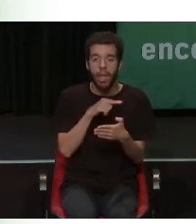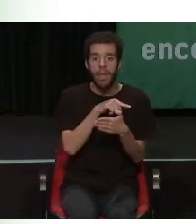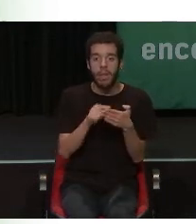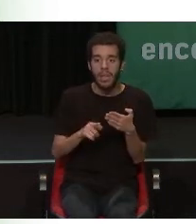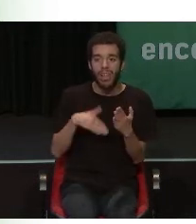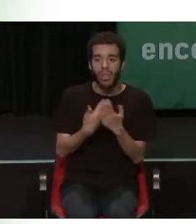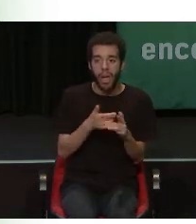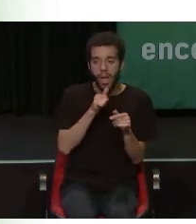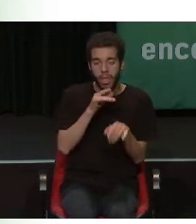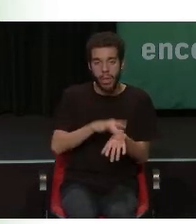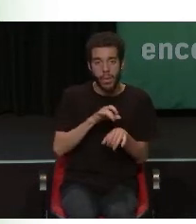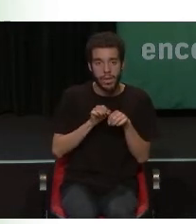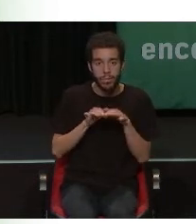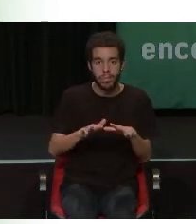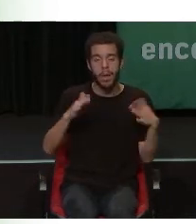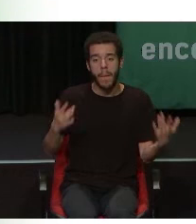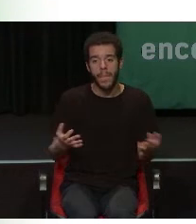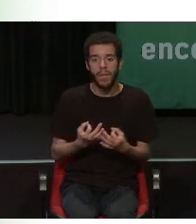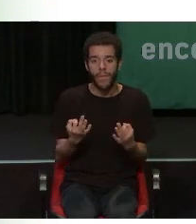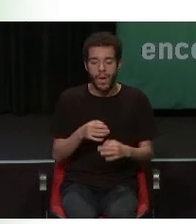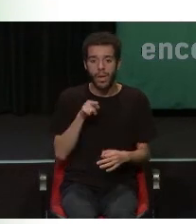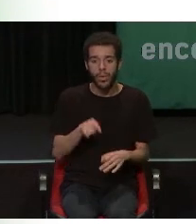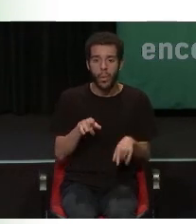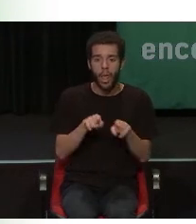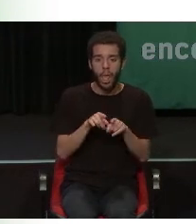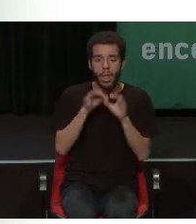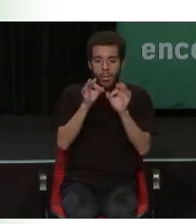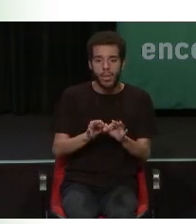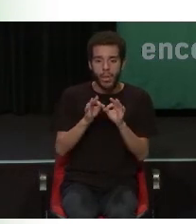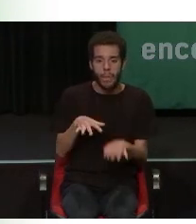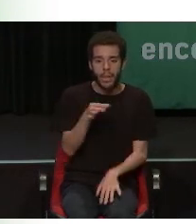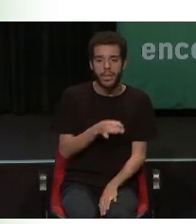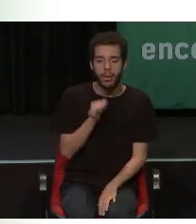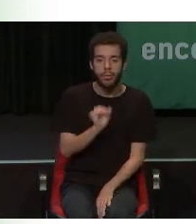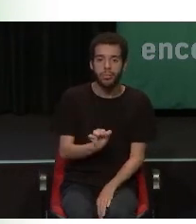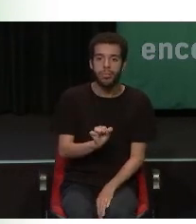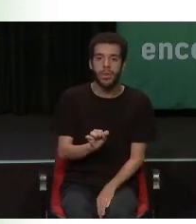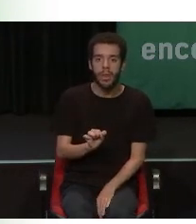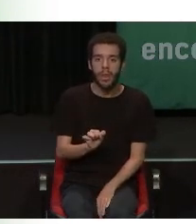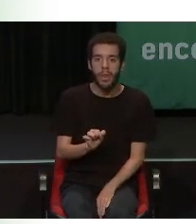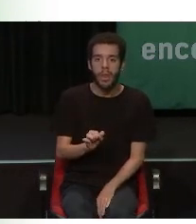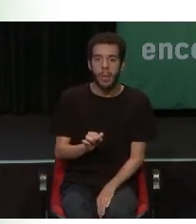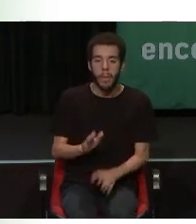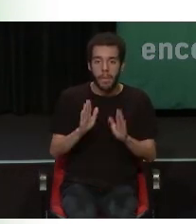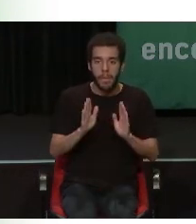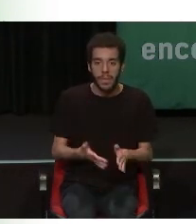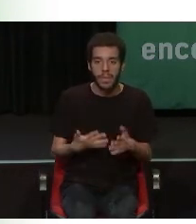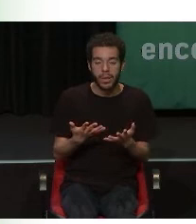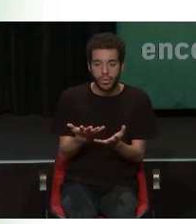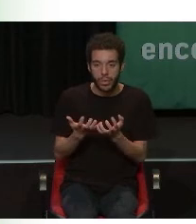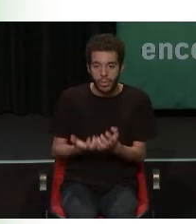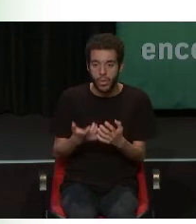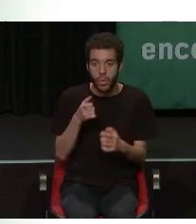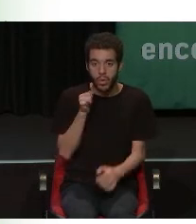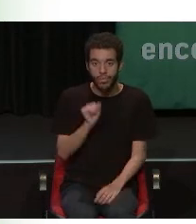the disease. Not only that, but this is important therapeutically, the cells rely on IL-7 receptor-mediated signaling, because